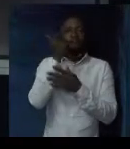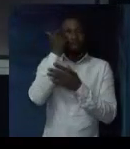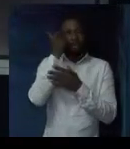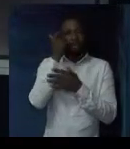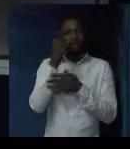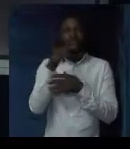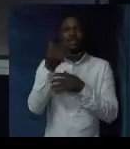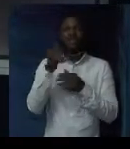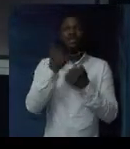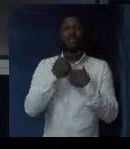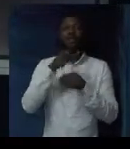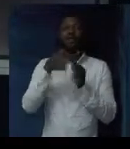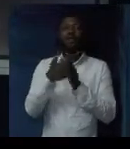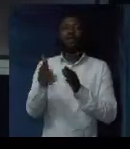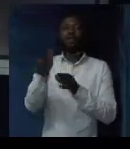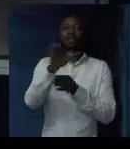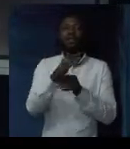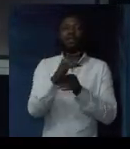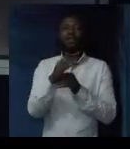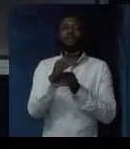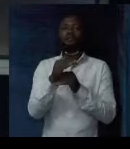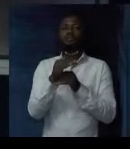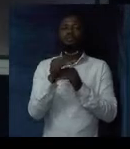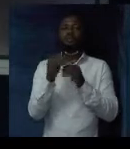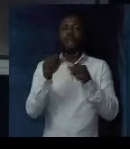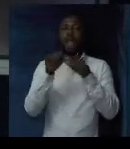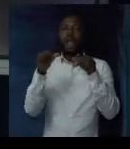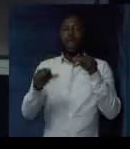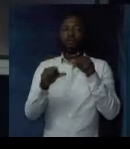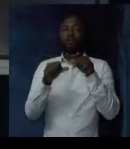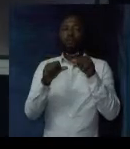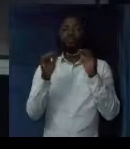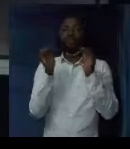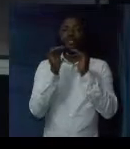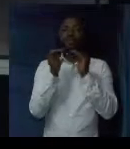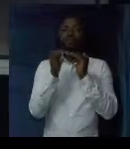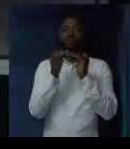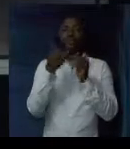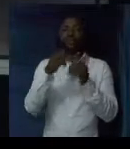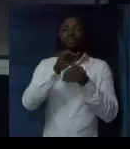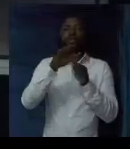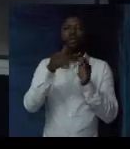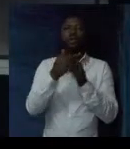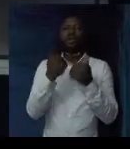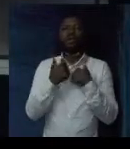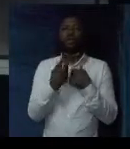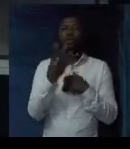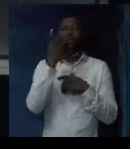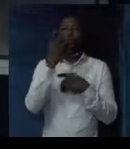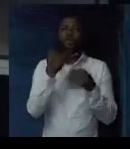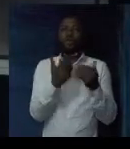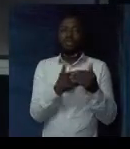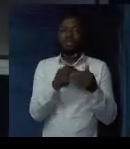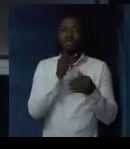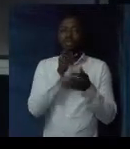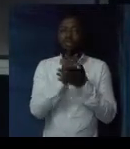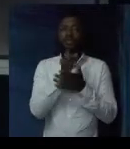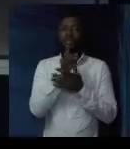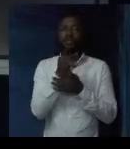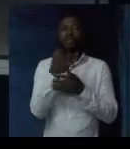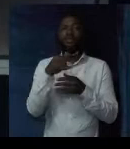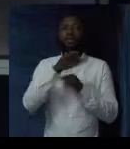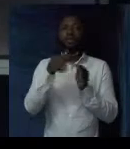and say, they have all their angles equal. Is that true? They all have 4 sides. Is that